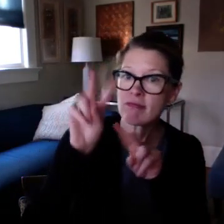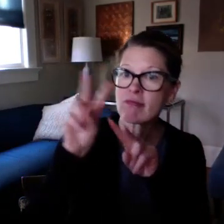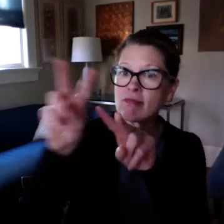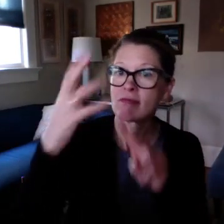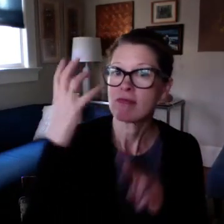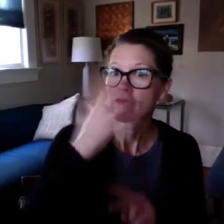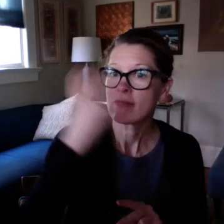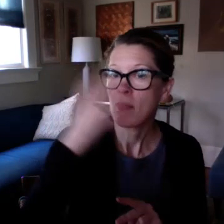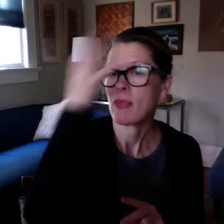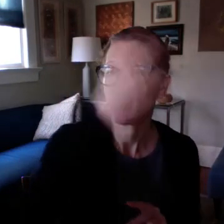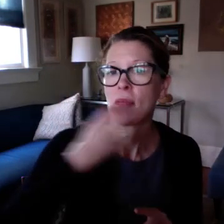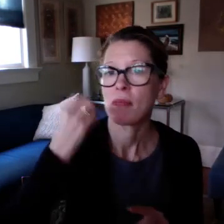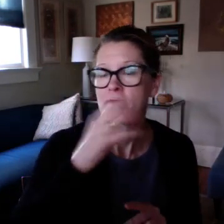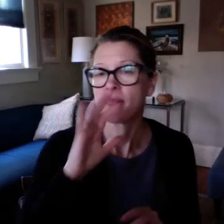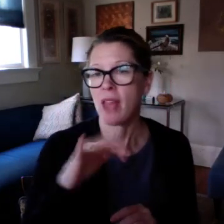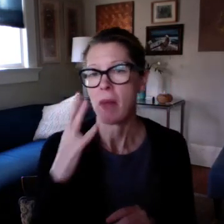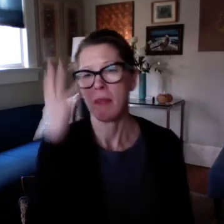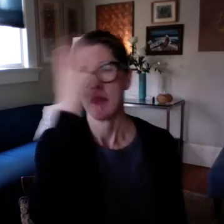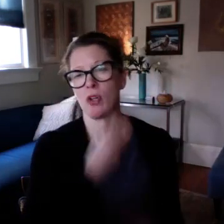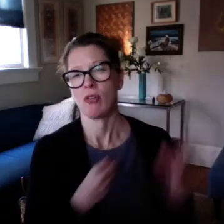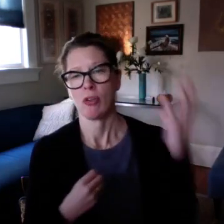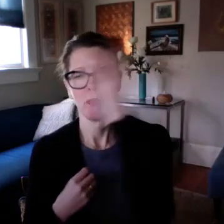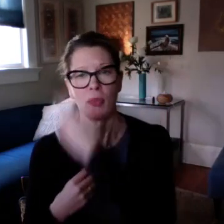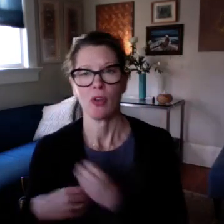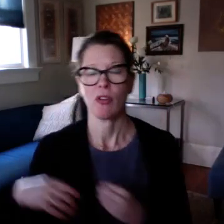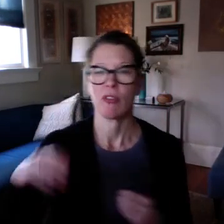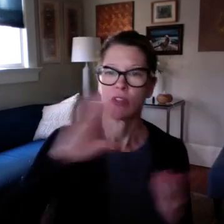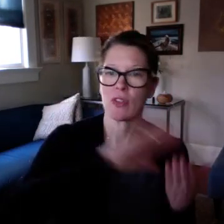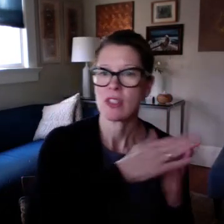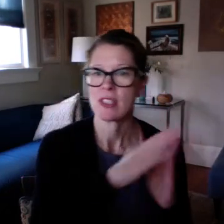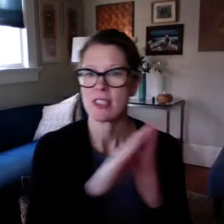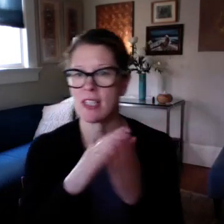Zion, the beautiful city of